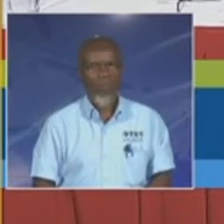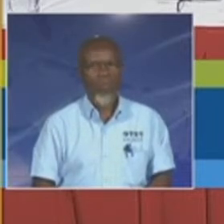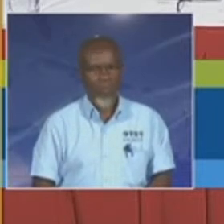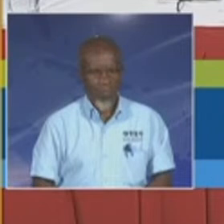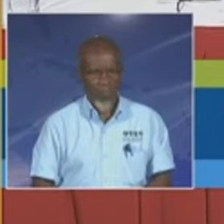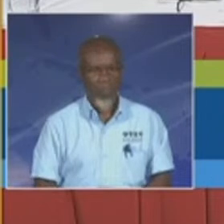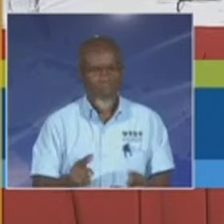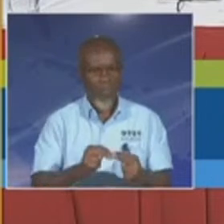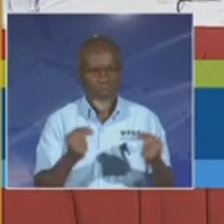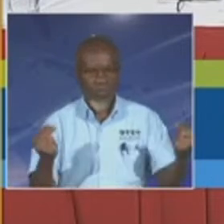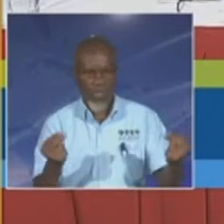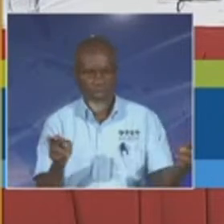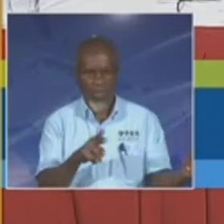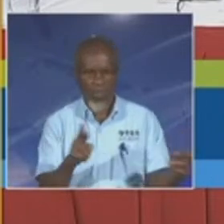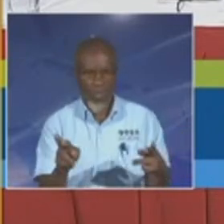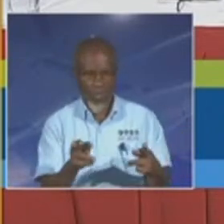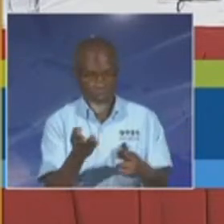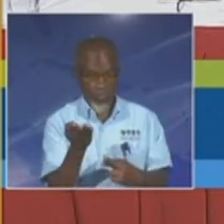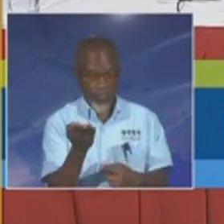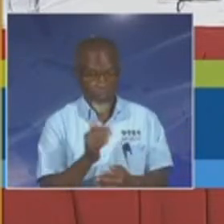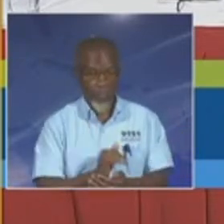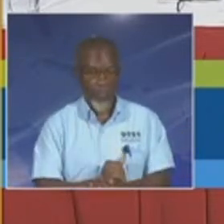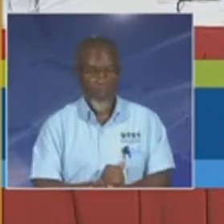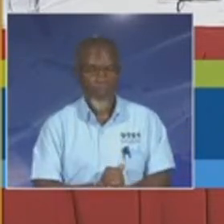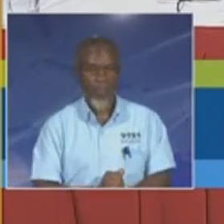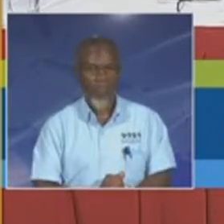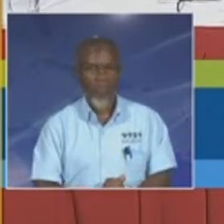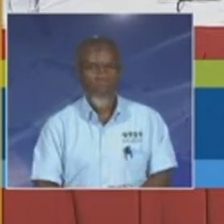Newsday, we're ready for you.